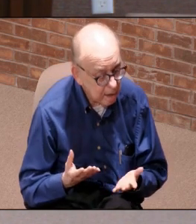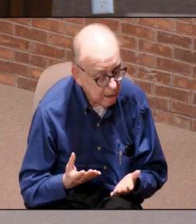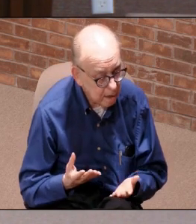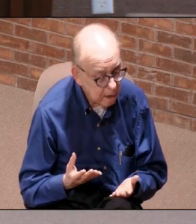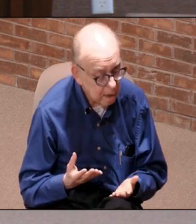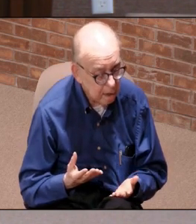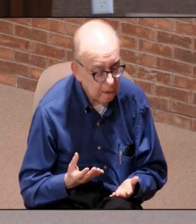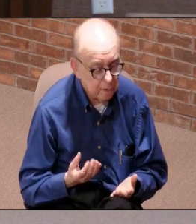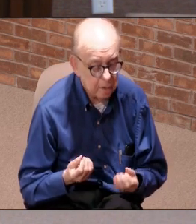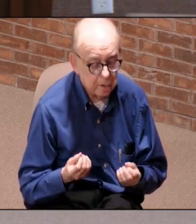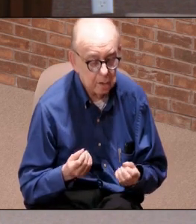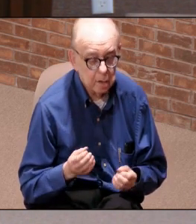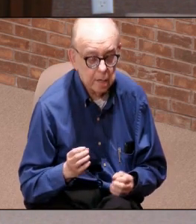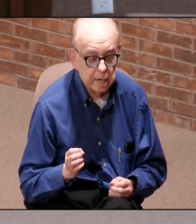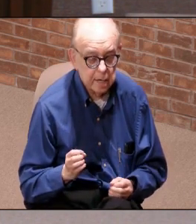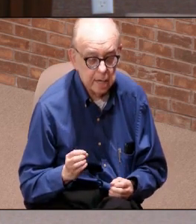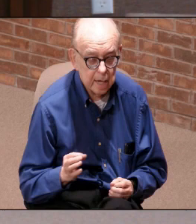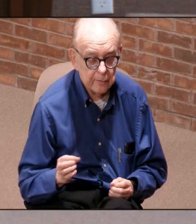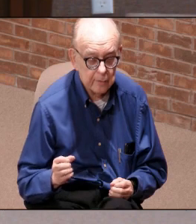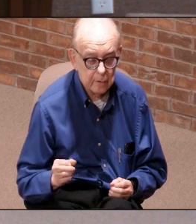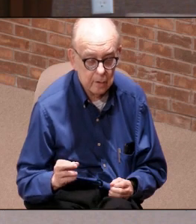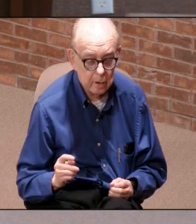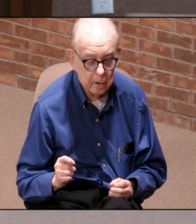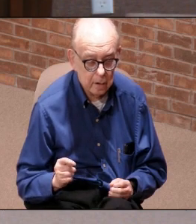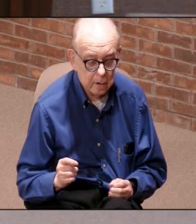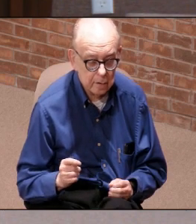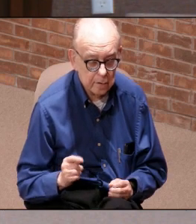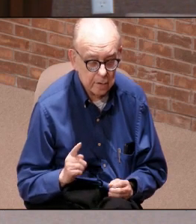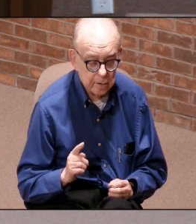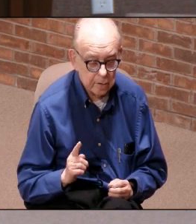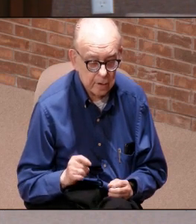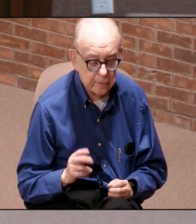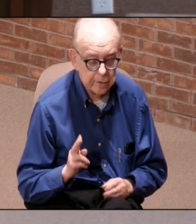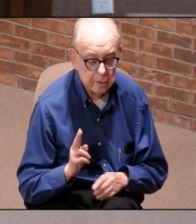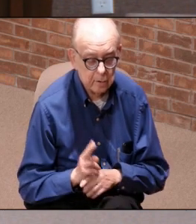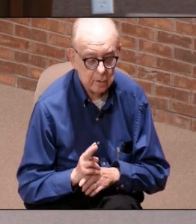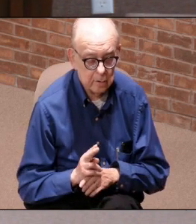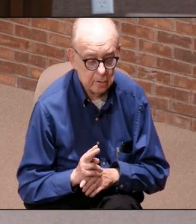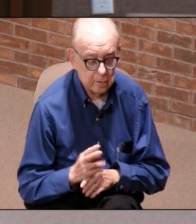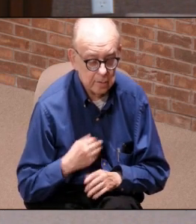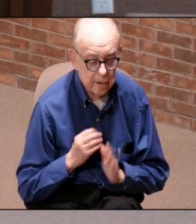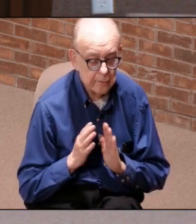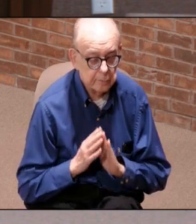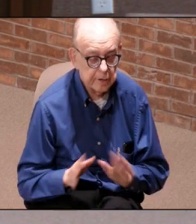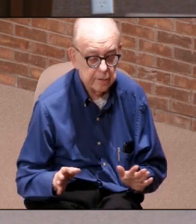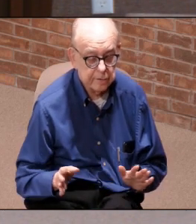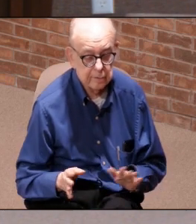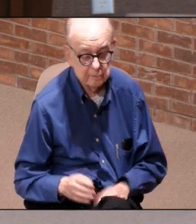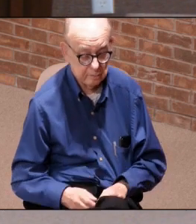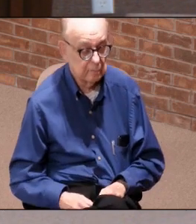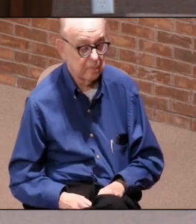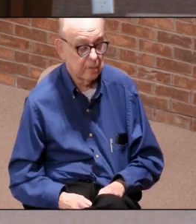You know how much effort you got to exert to have peace and quiet?